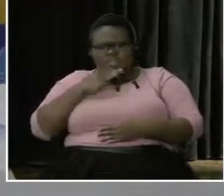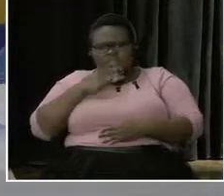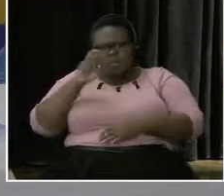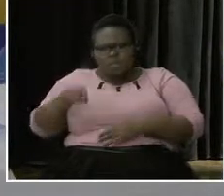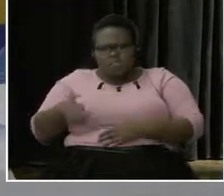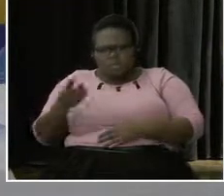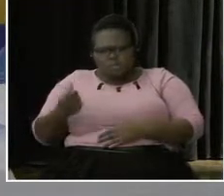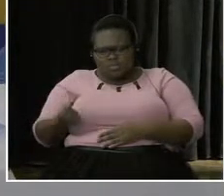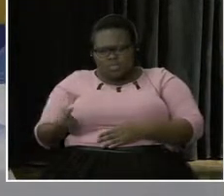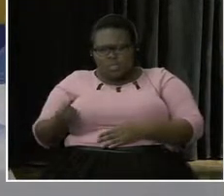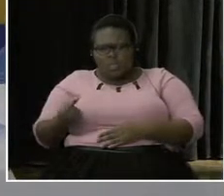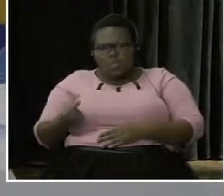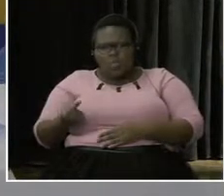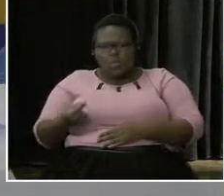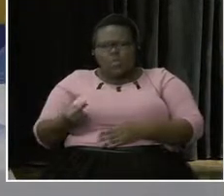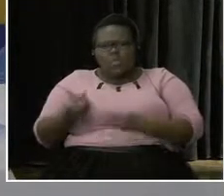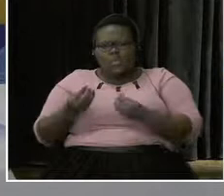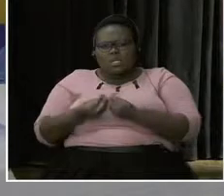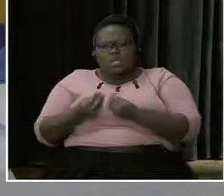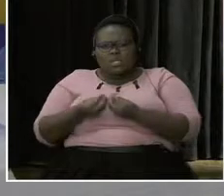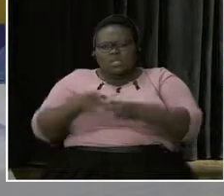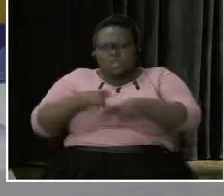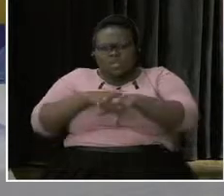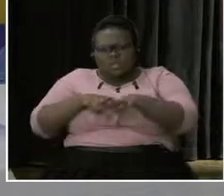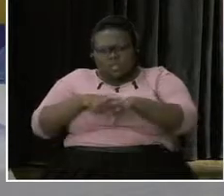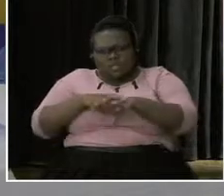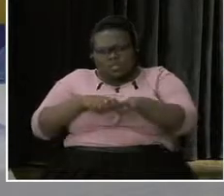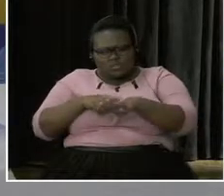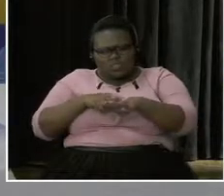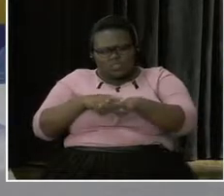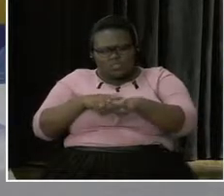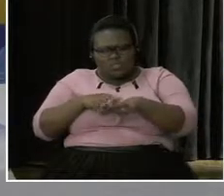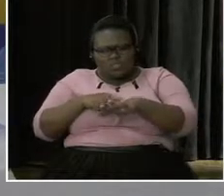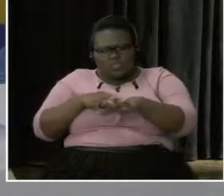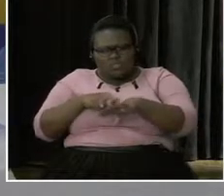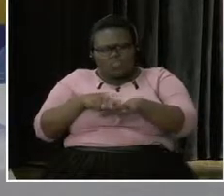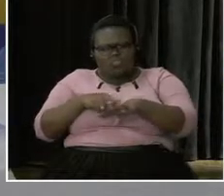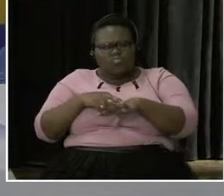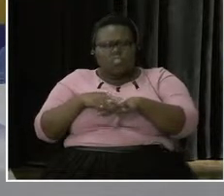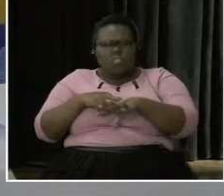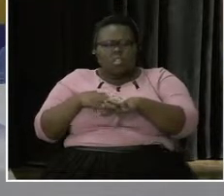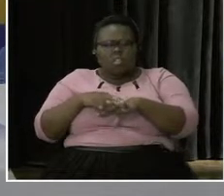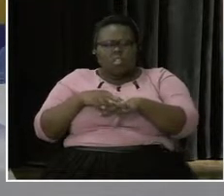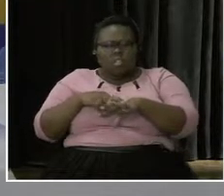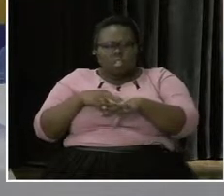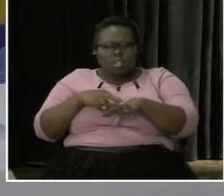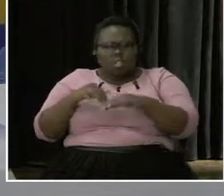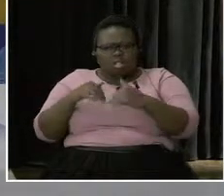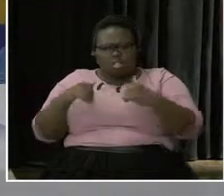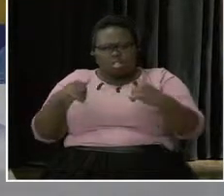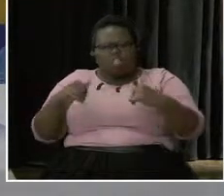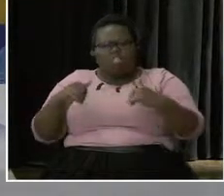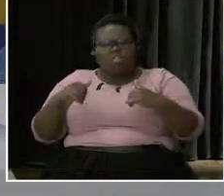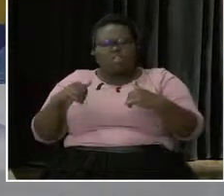on a racial profiling of the whole situation. That's what's happening